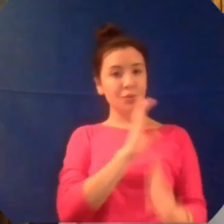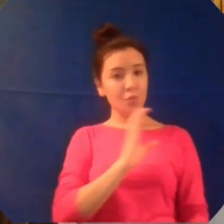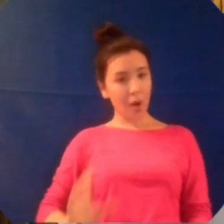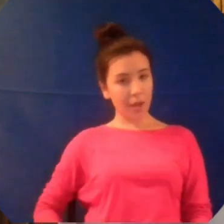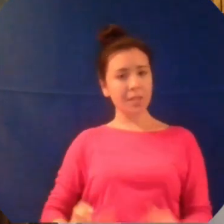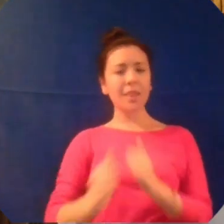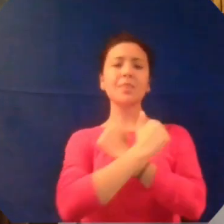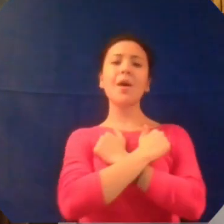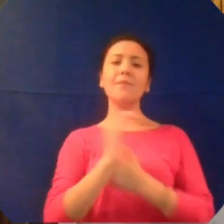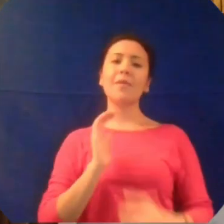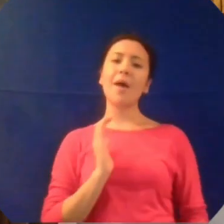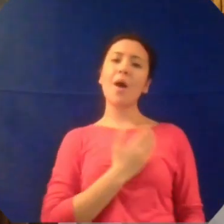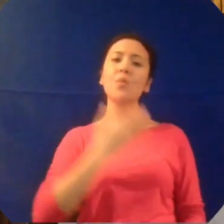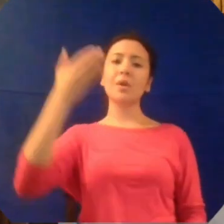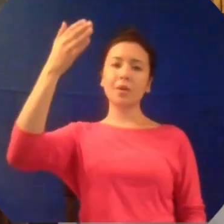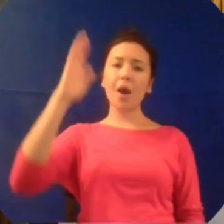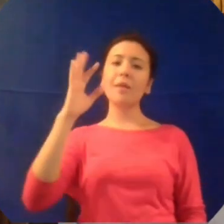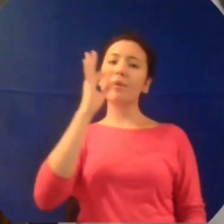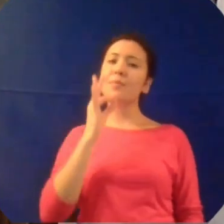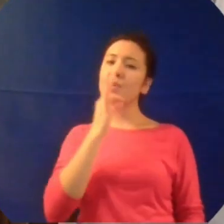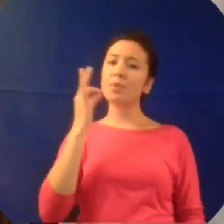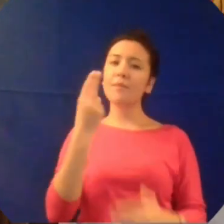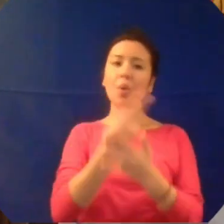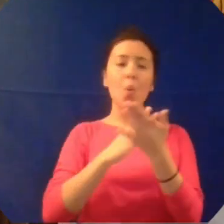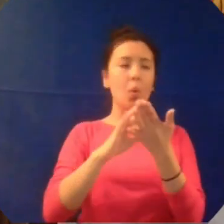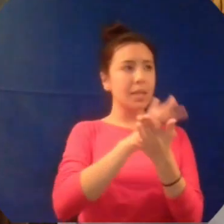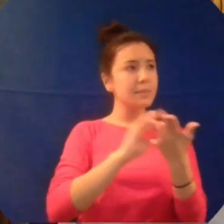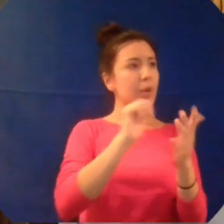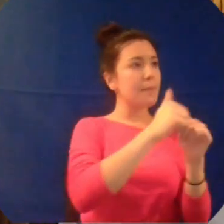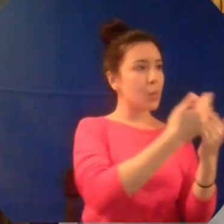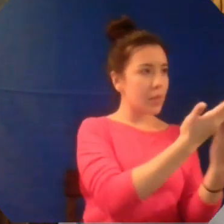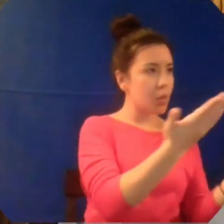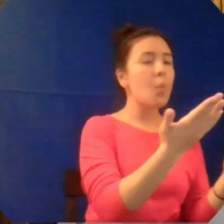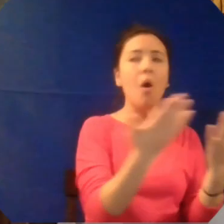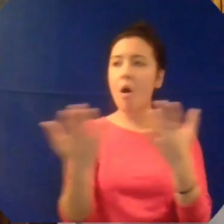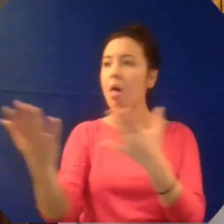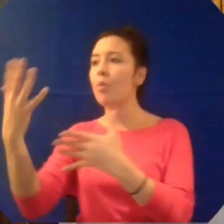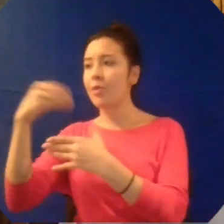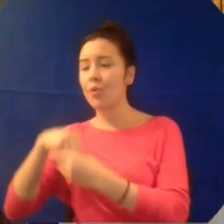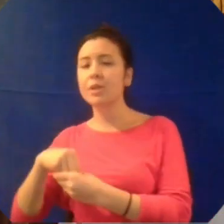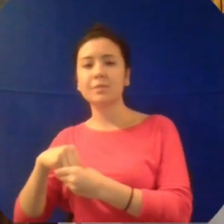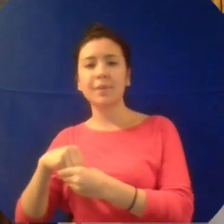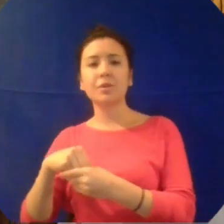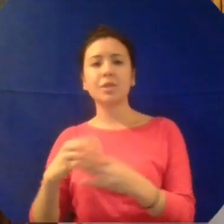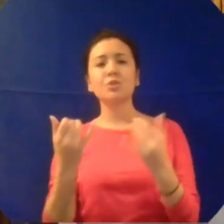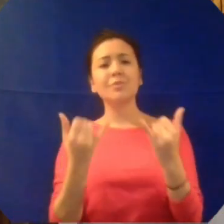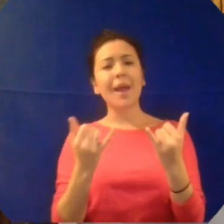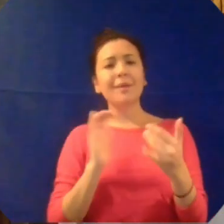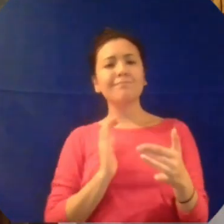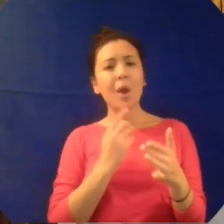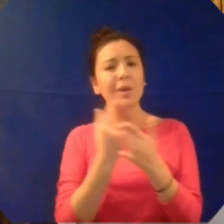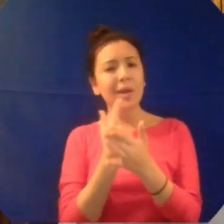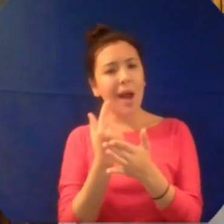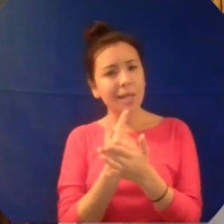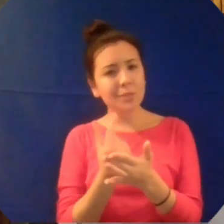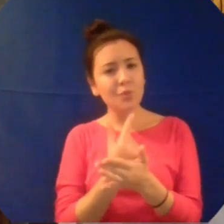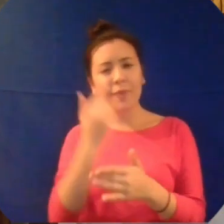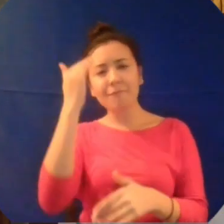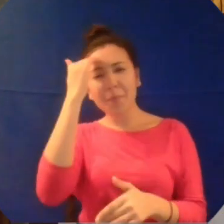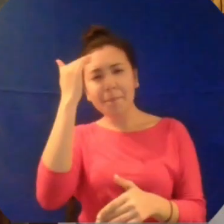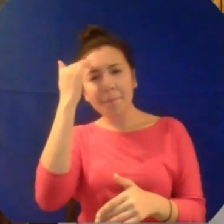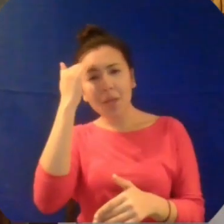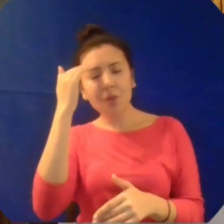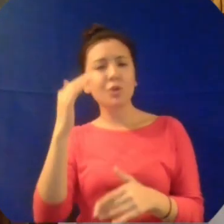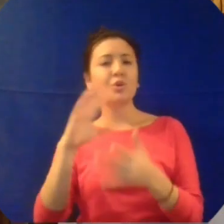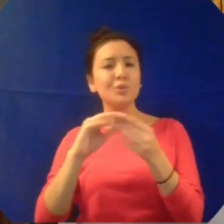our God, and the communion of the Holy Spirit be with you all. And with your spirit. We hear in our gospel today the great and familiar story